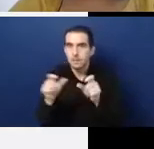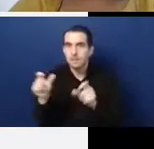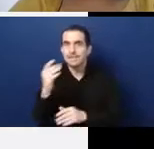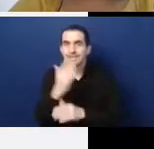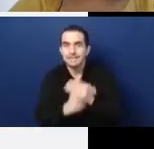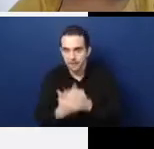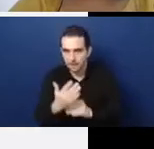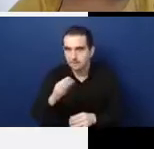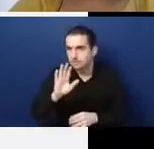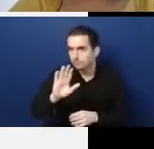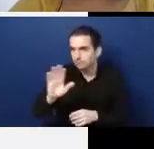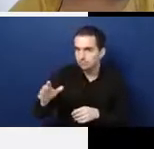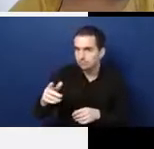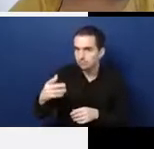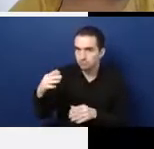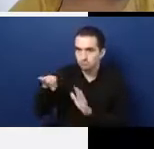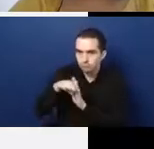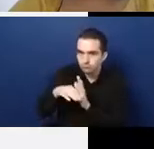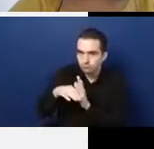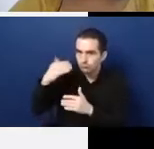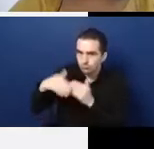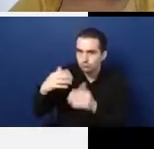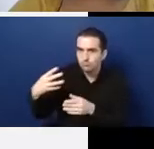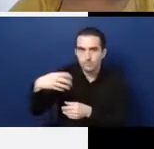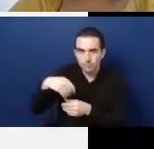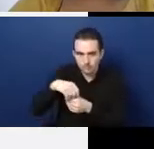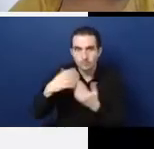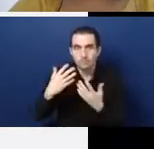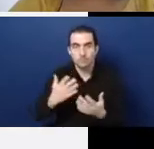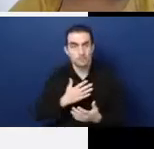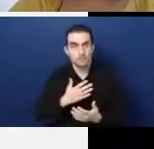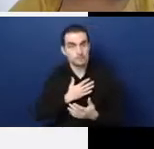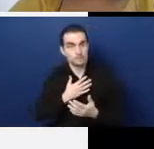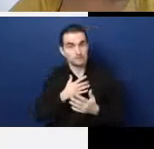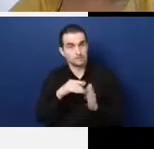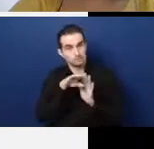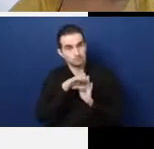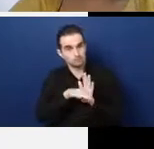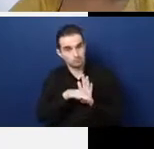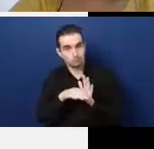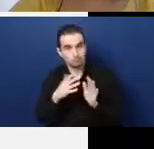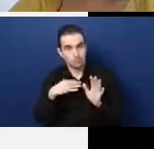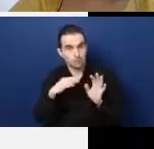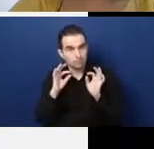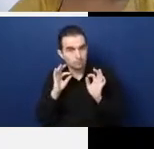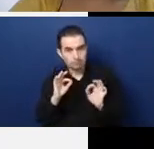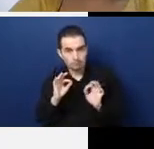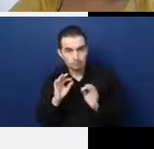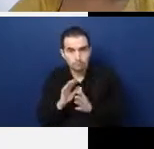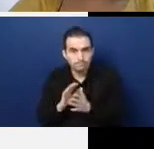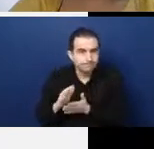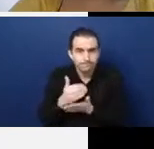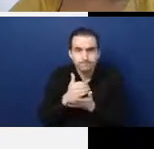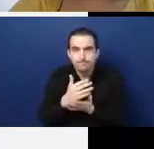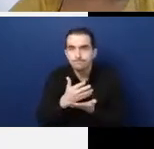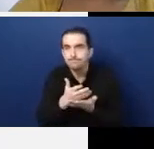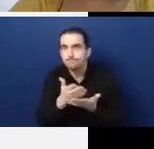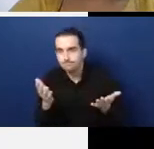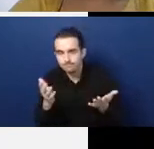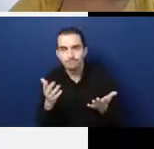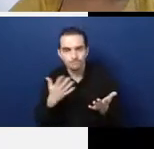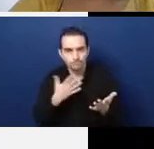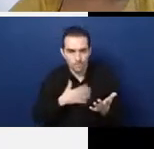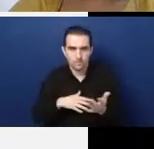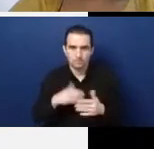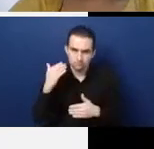if it, currently we are creating posters on safeguarding, and in the posters we are making sure that